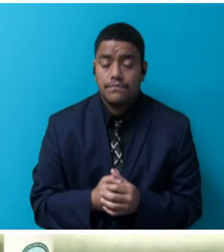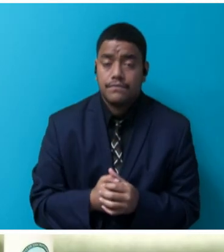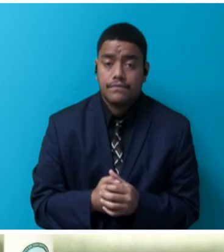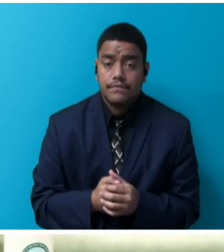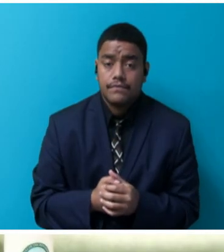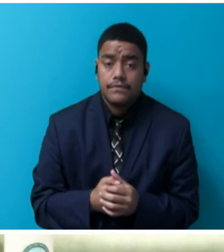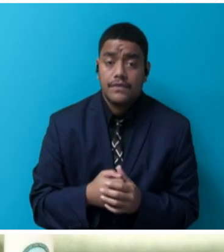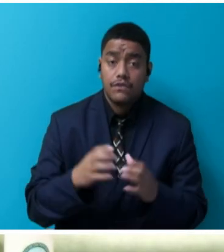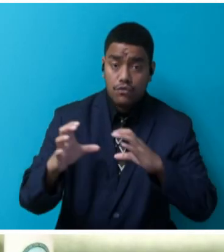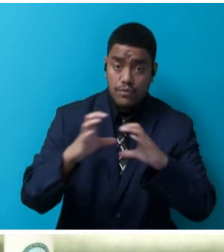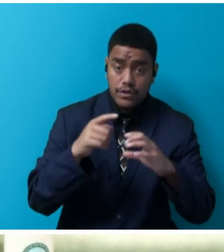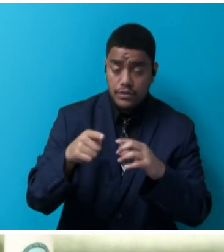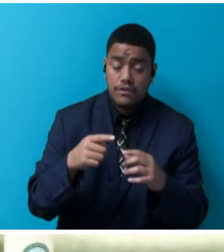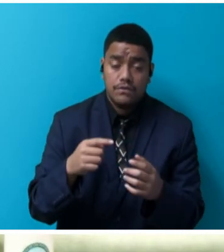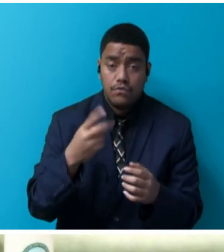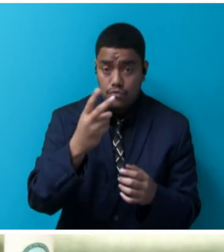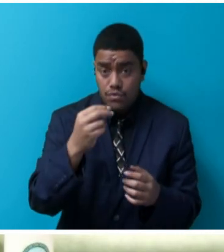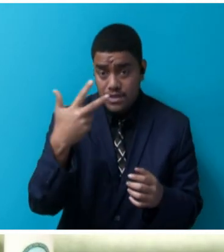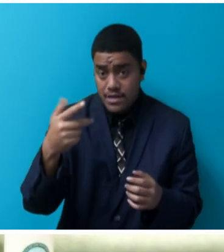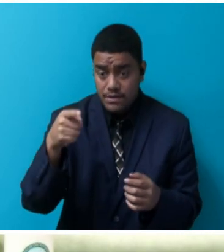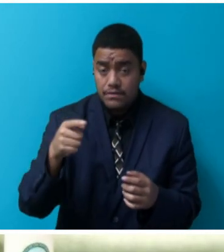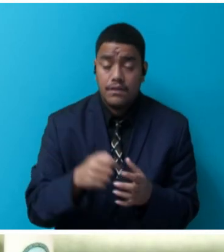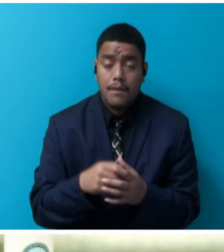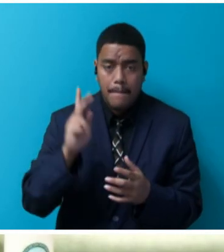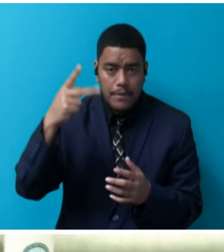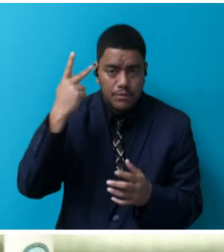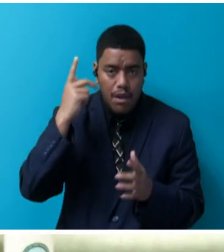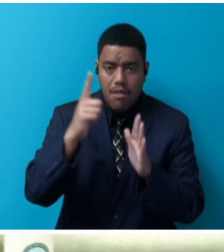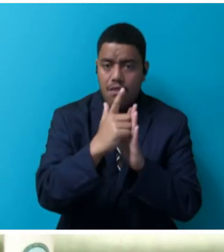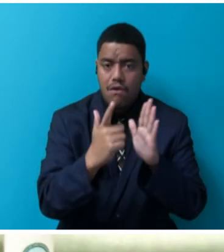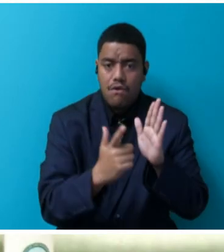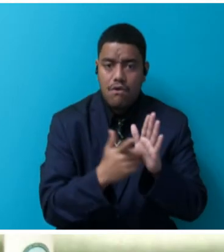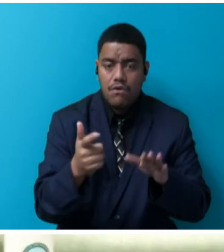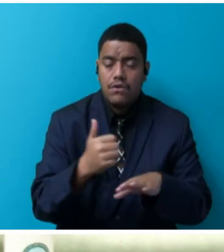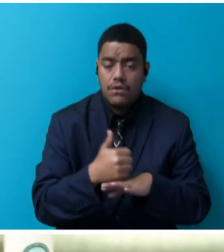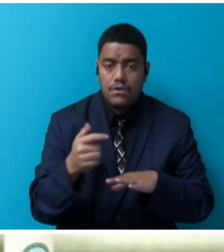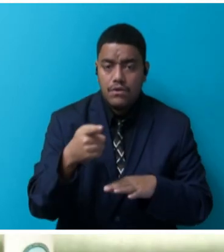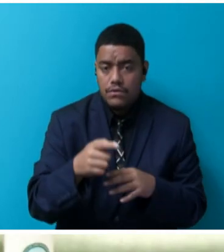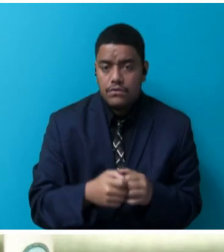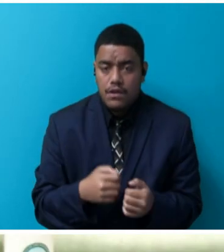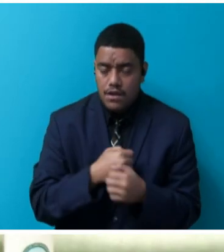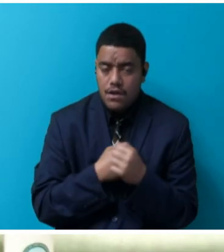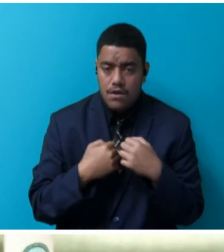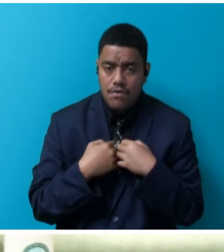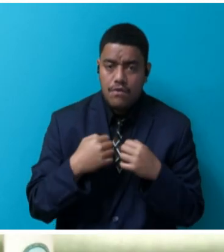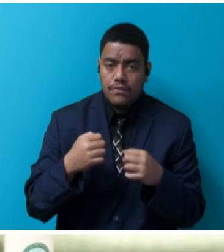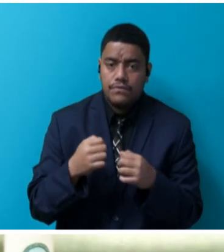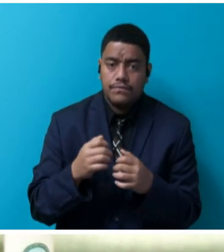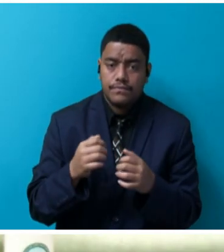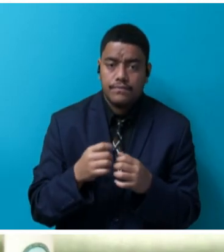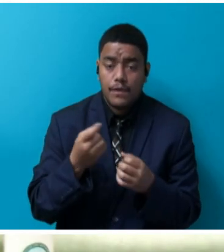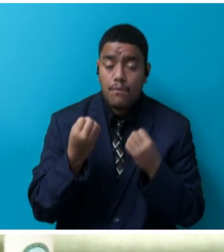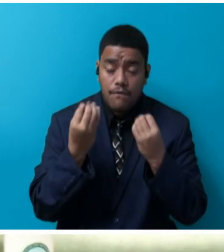The Telecommunications Act of 2008 is the principal law governing our telecommunications sector. It